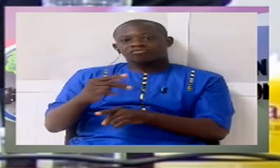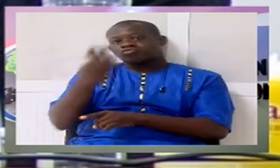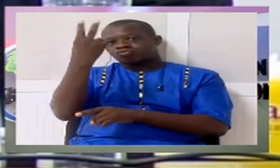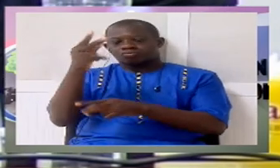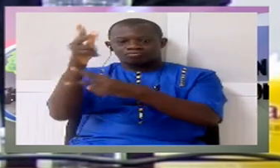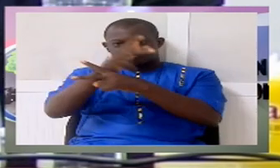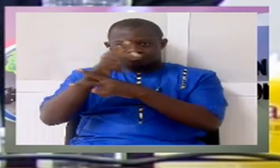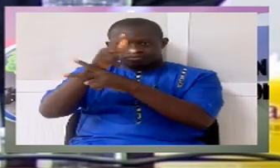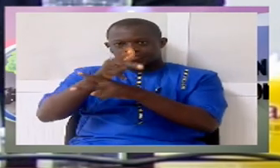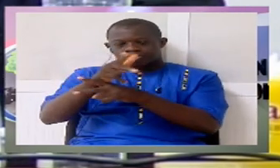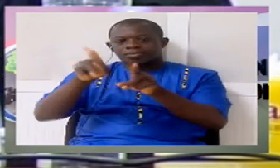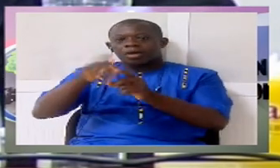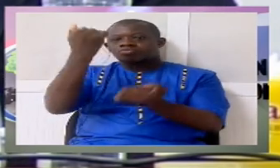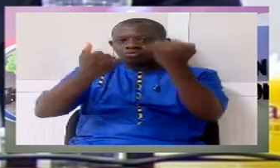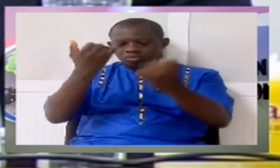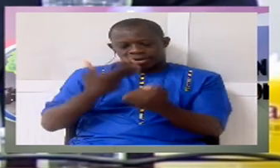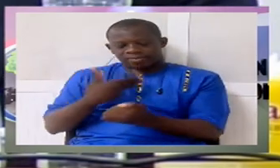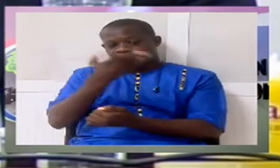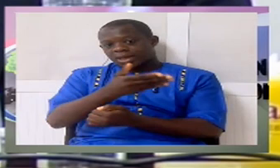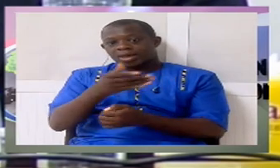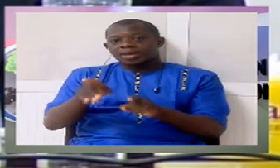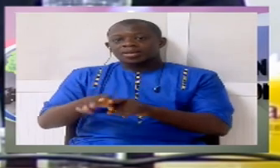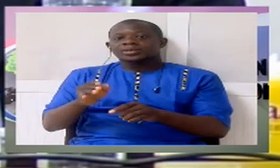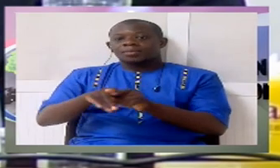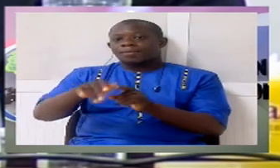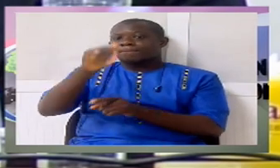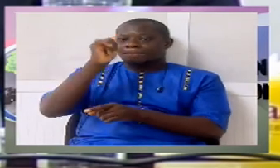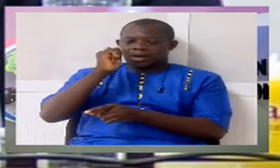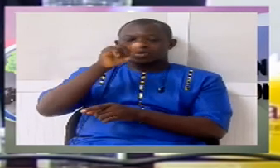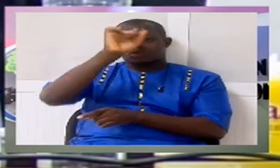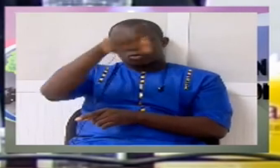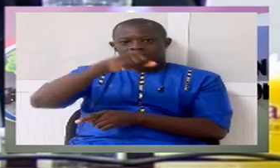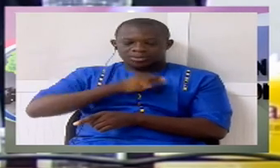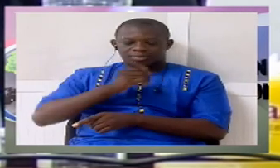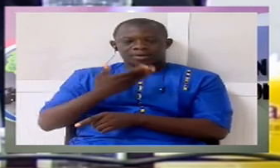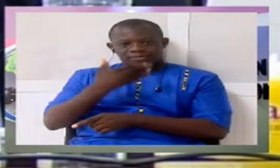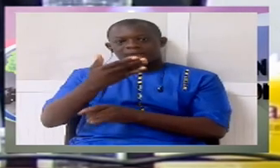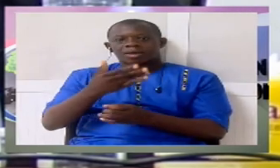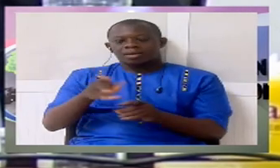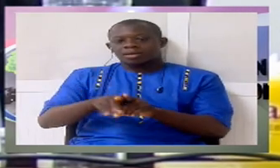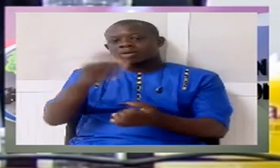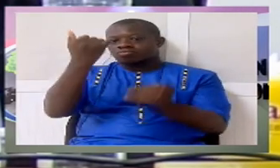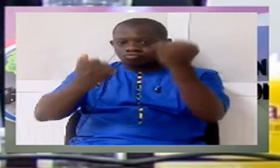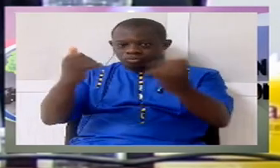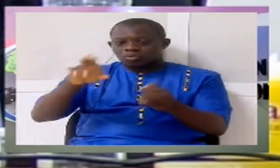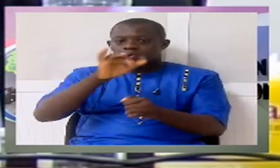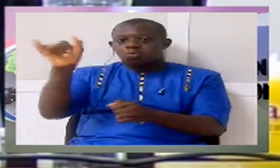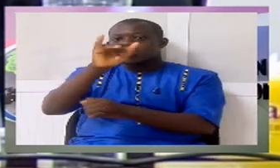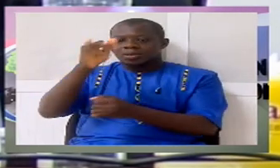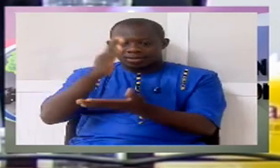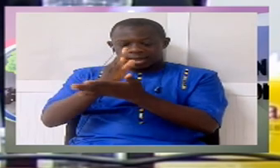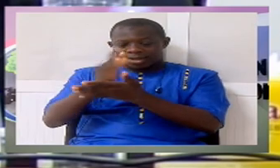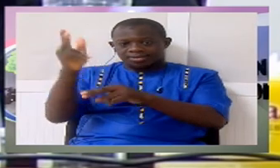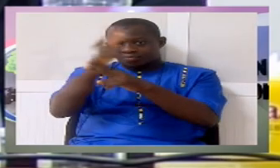bodyguard vehicles right behind you. Nekulo won bodyguard bi jamono bobu amna ñaari